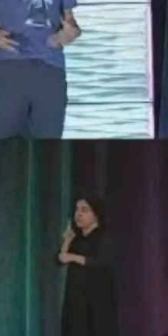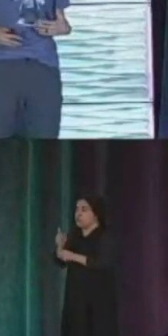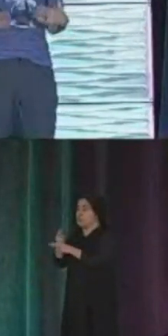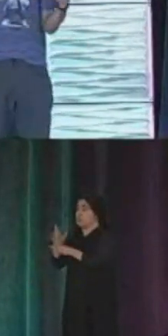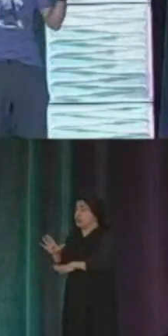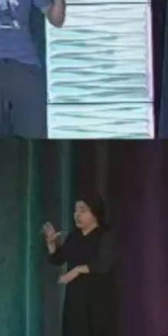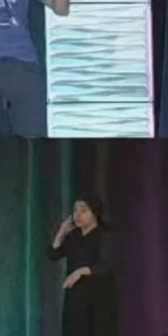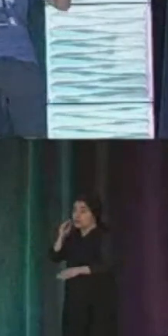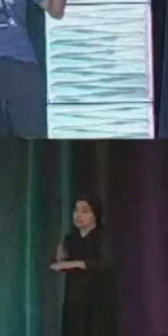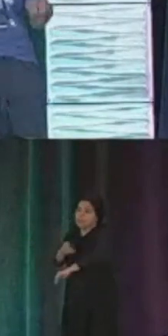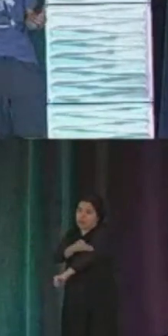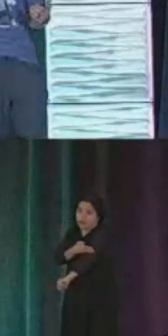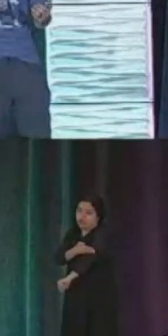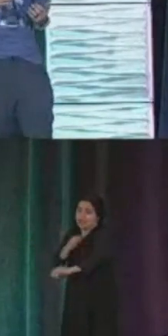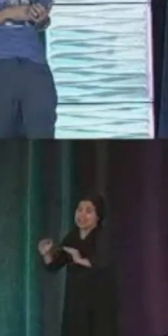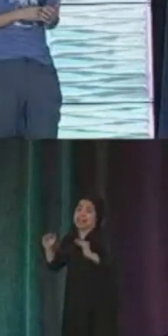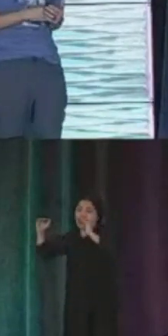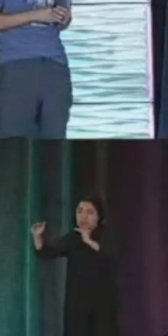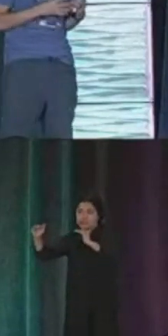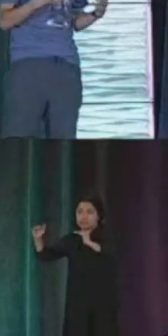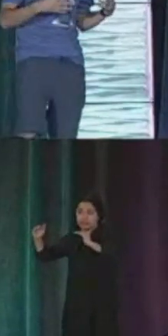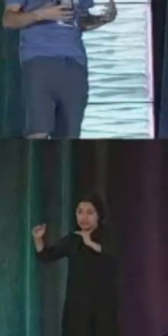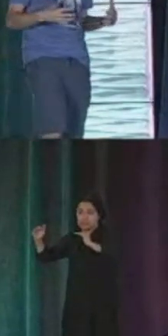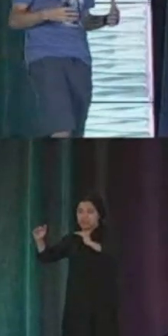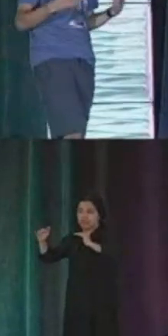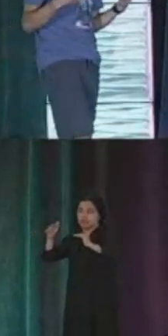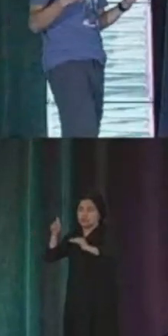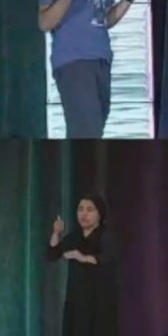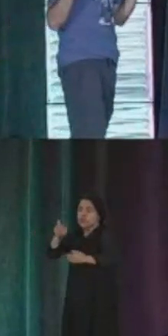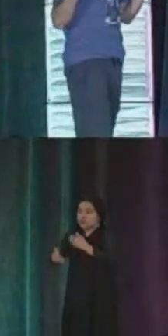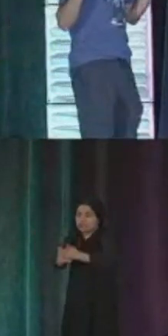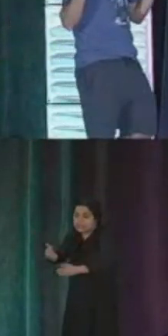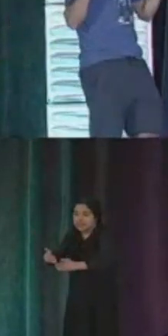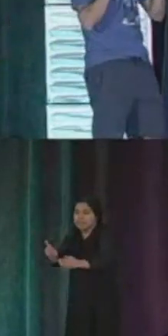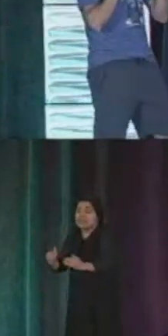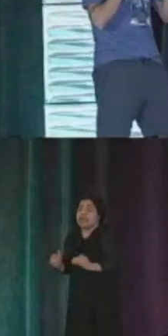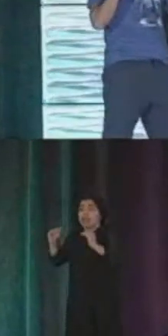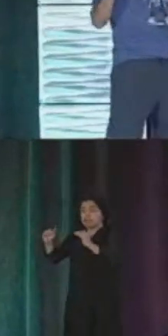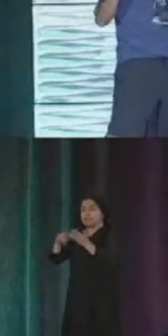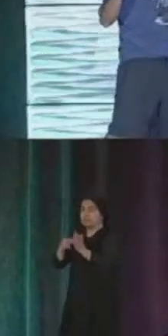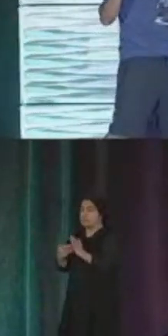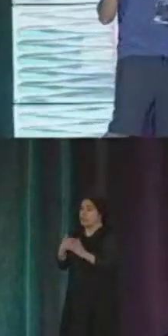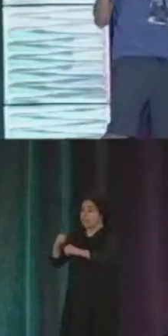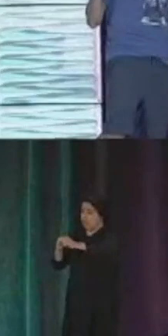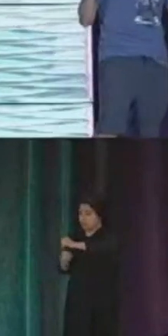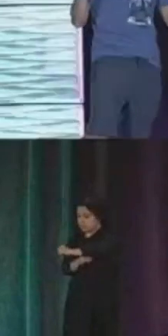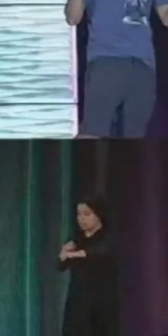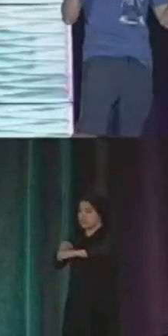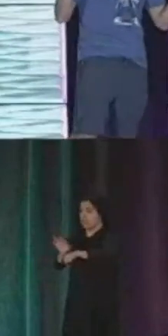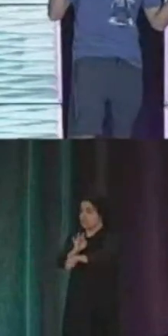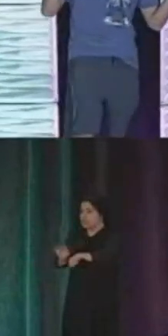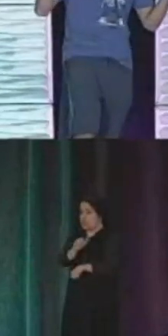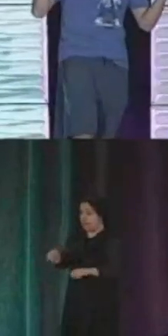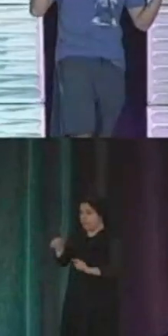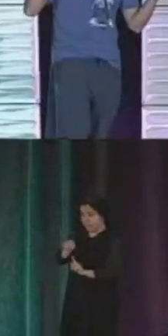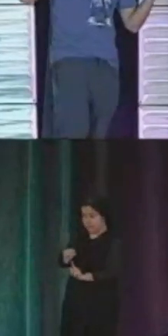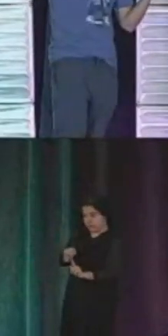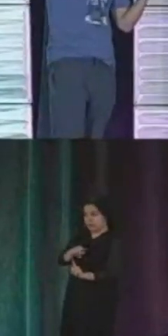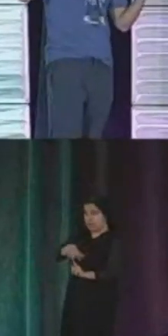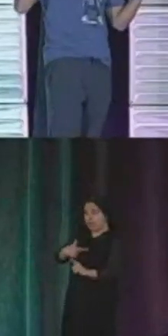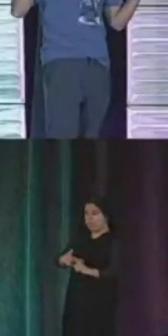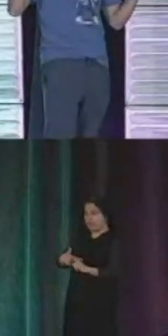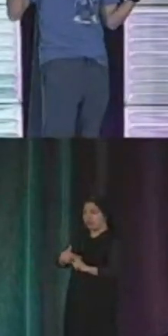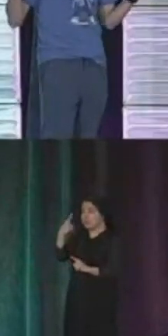better. It's enhanced. So progressive enhancement basically means have a foundation of a functional app, and then